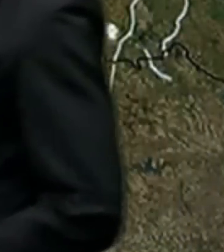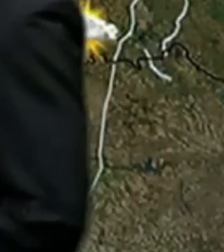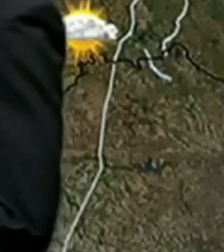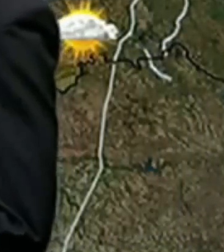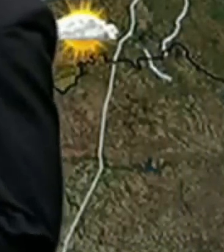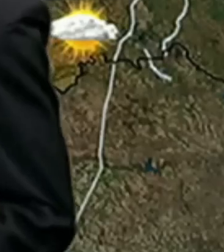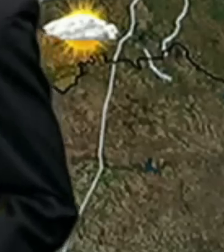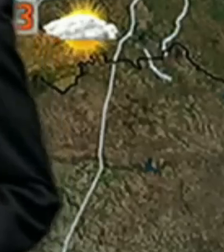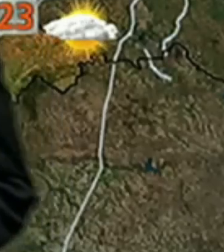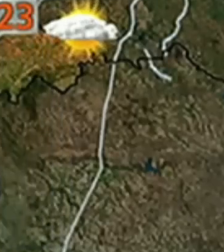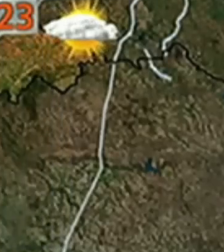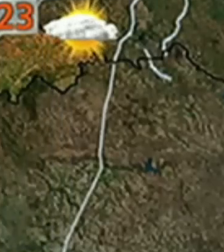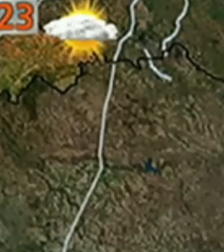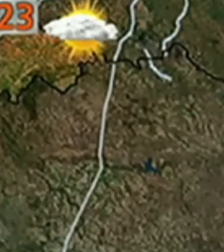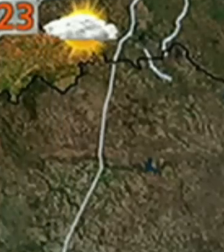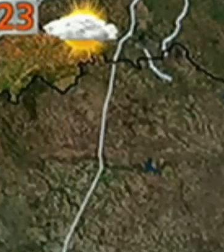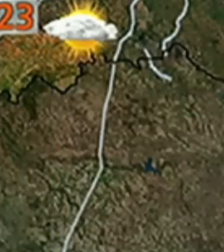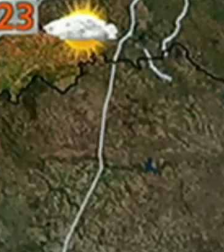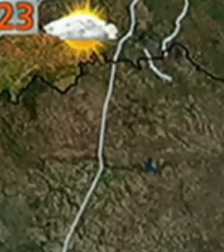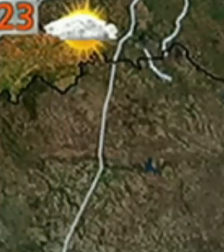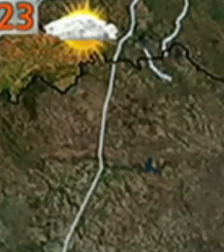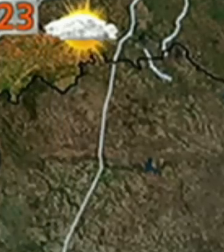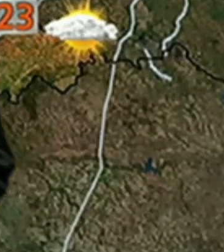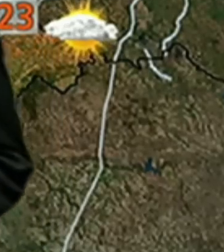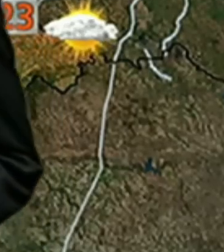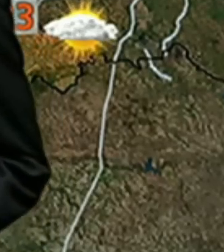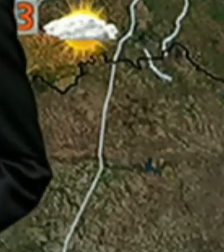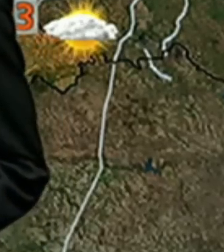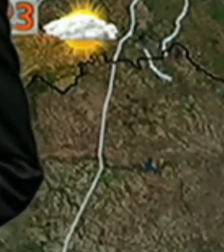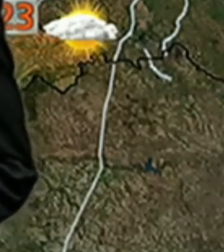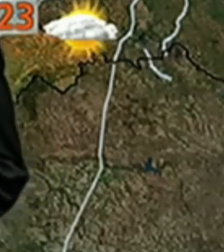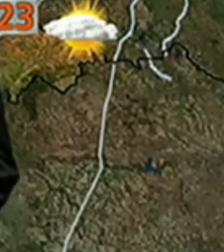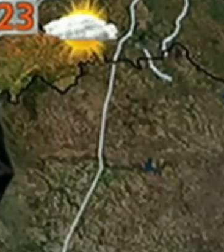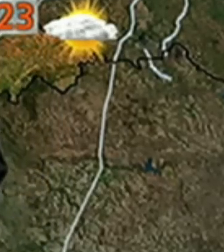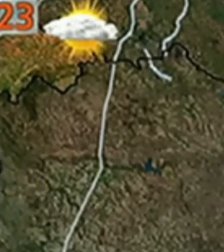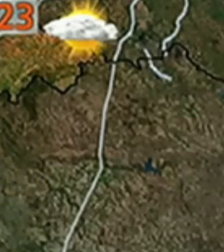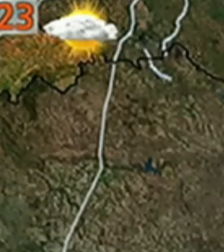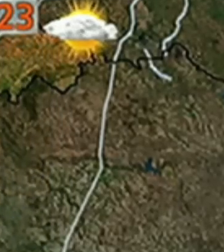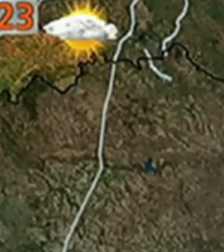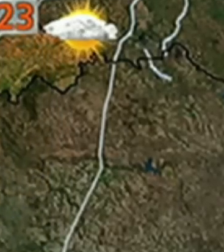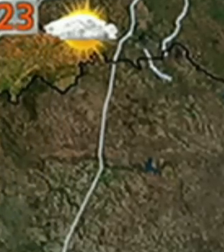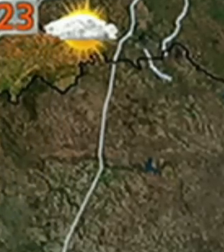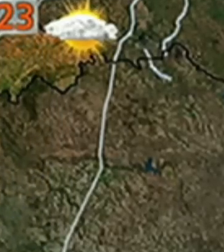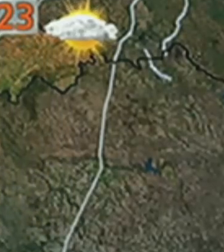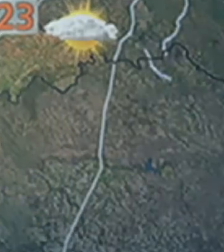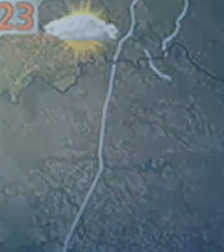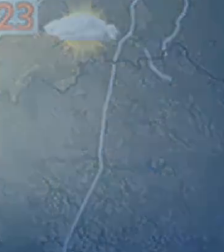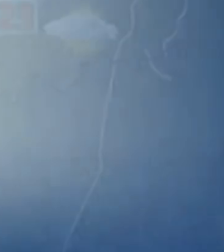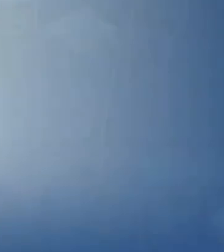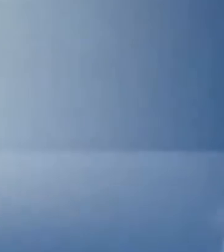22 ka Rustenburg ke tšona tša kakanya bošegong bja lehono go tša go nna setlogolo sa babina Tau ke re mmogo